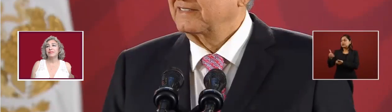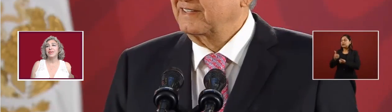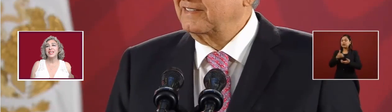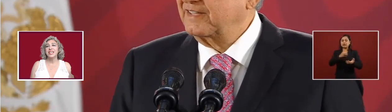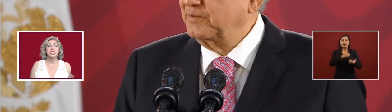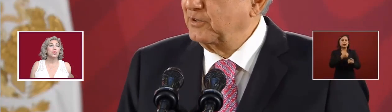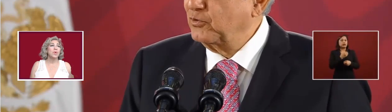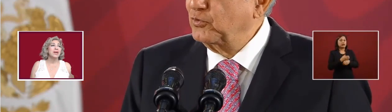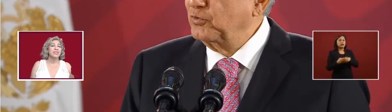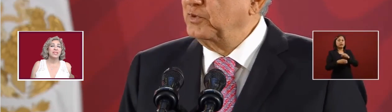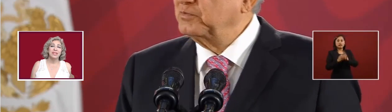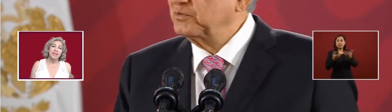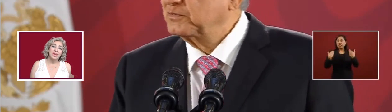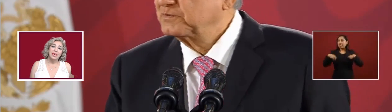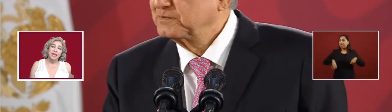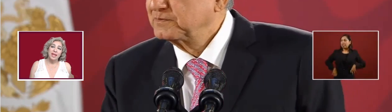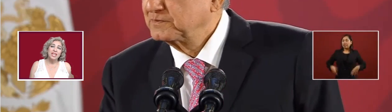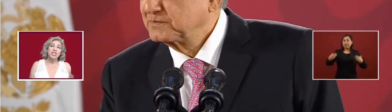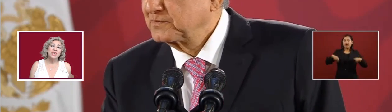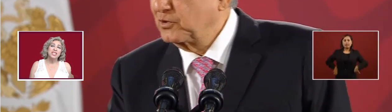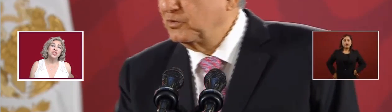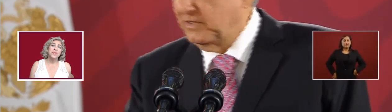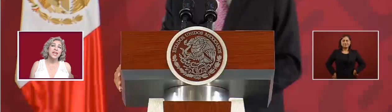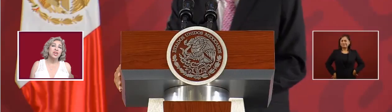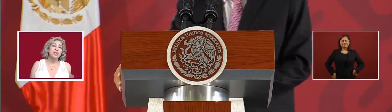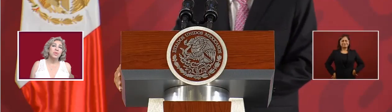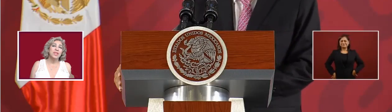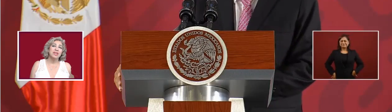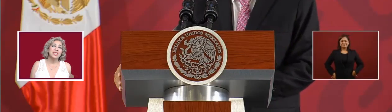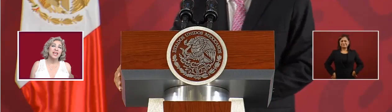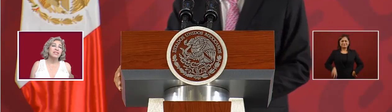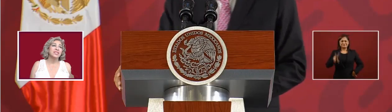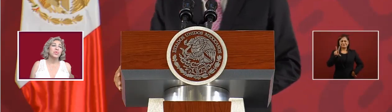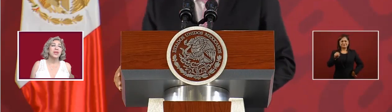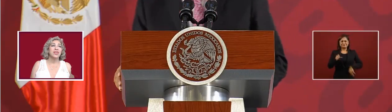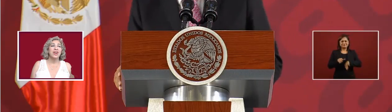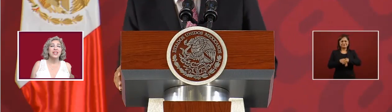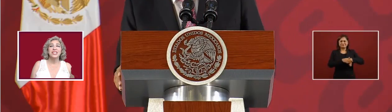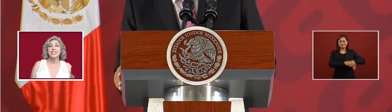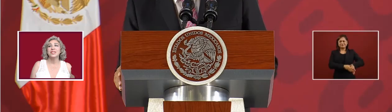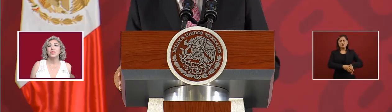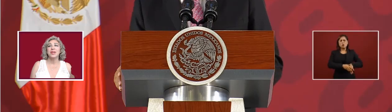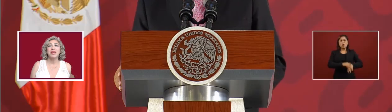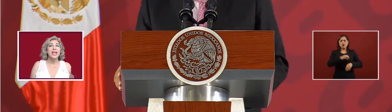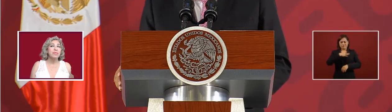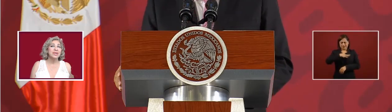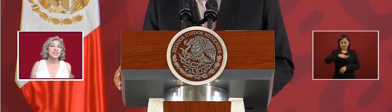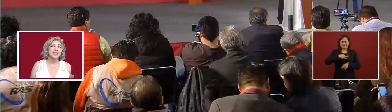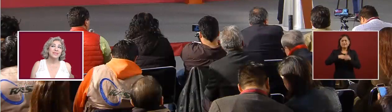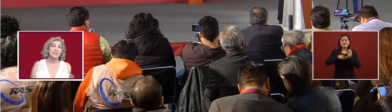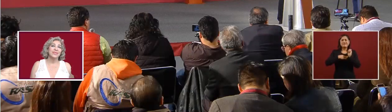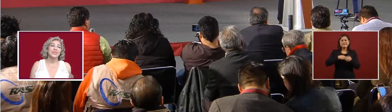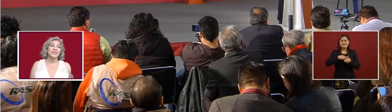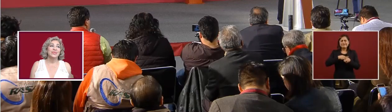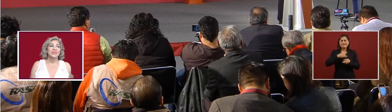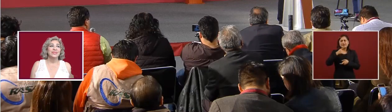financial wealth and it's to be good with ourselves with our conscience with our neighbors